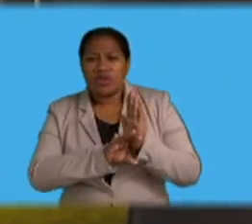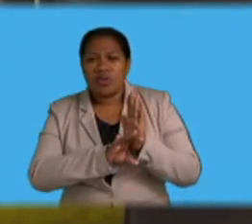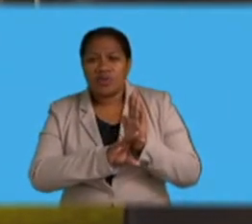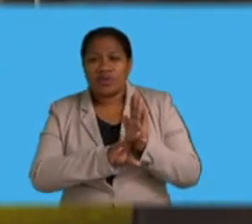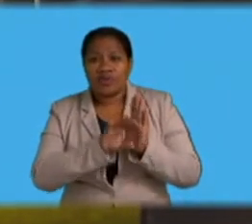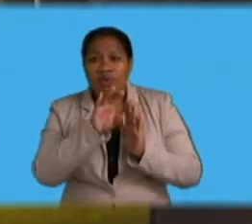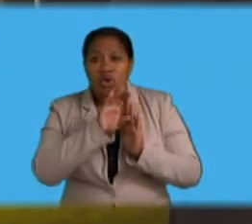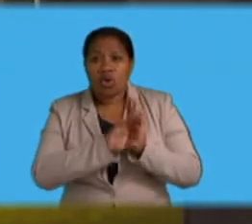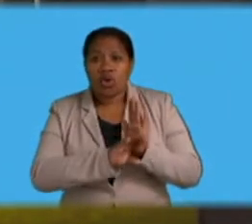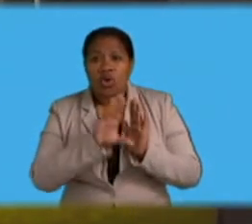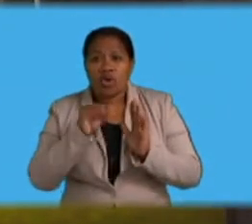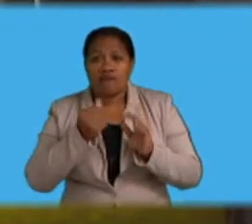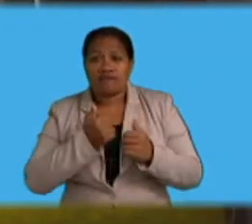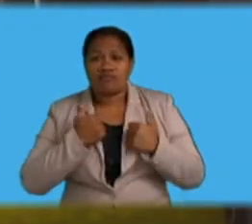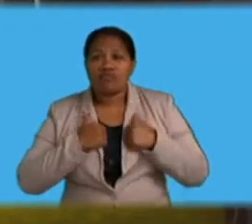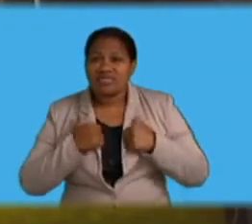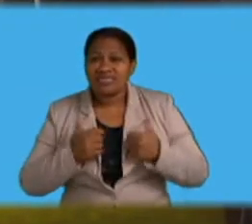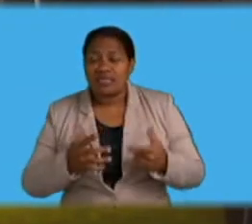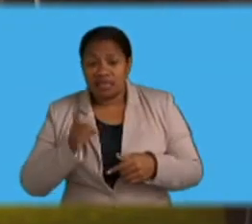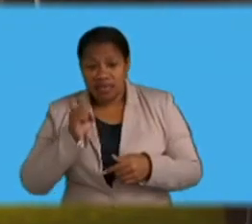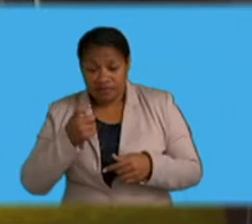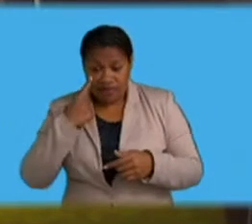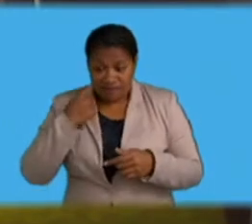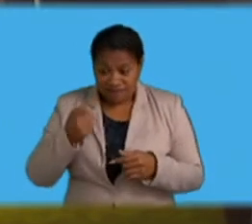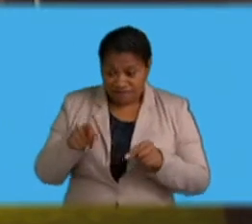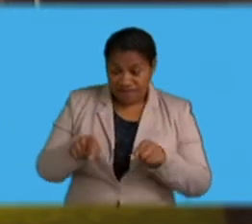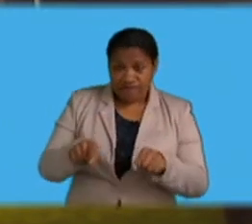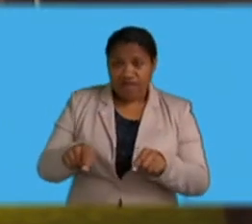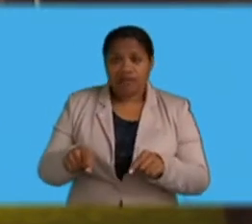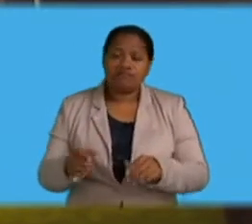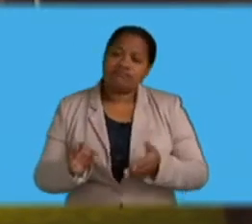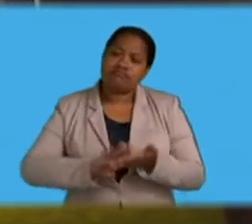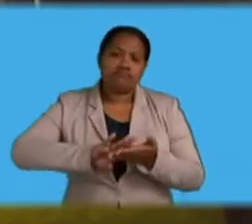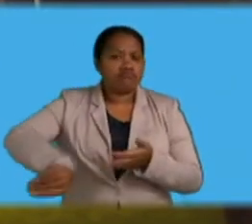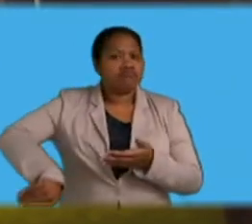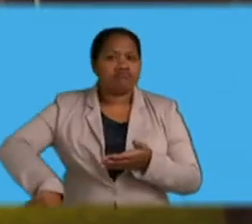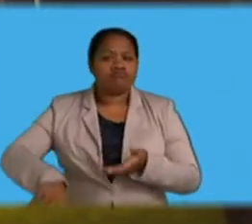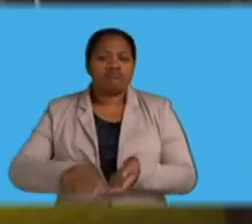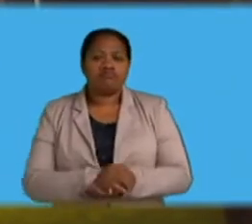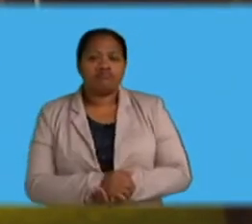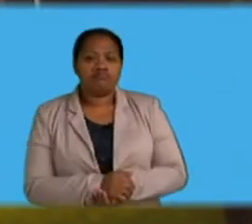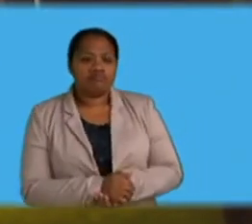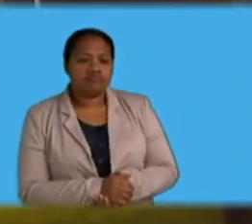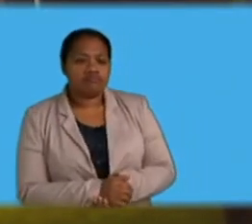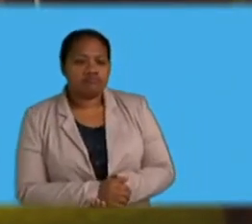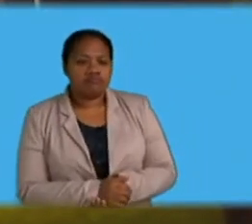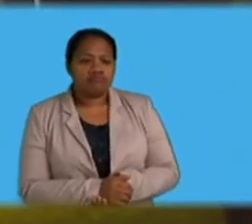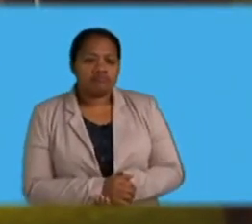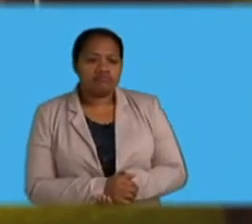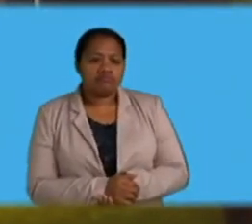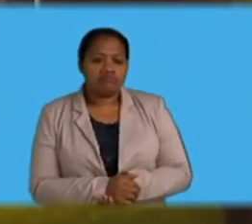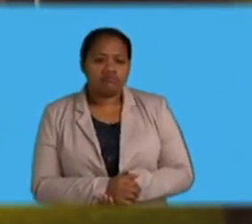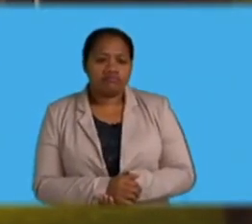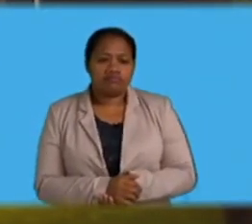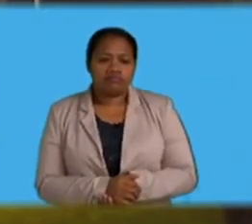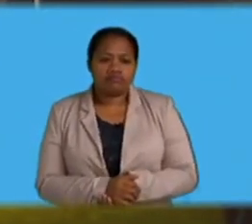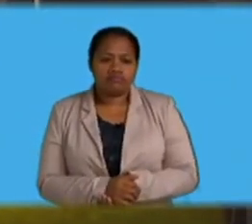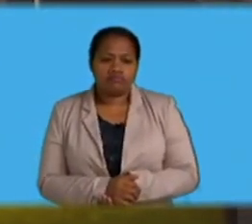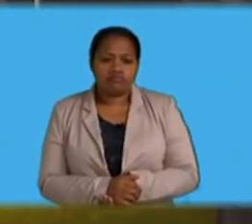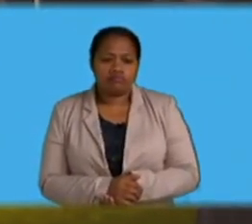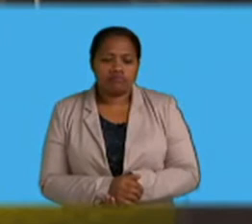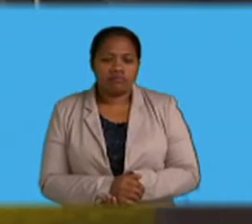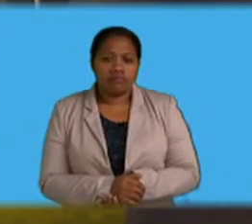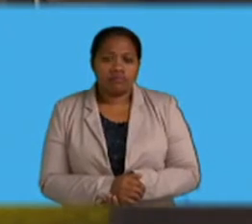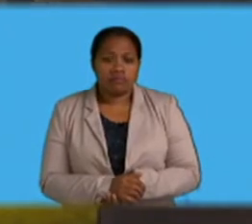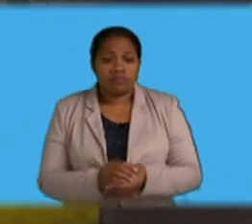that. Now, Madam Speaker, also, if you look at the regulations, in the regulations we've also said, Madam Speaker, which is very important